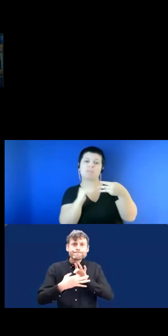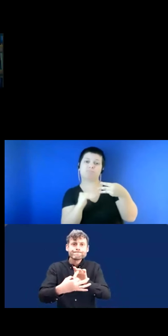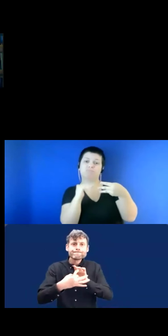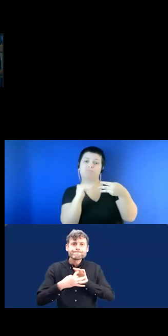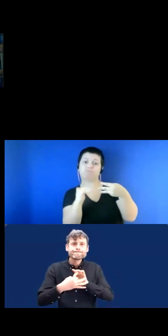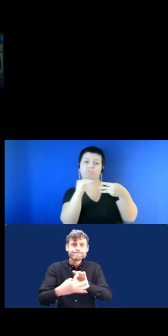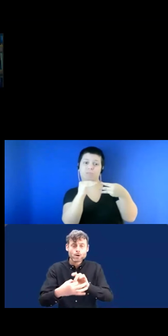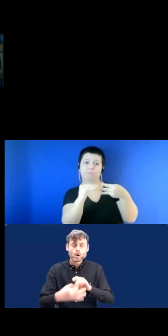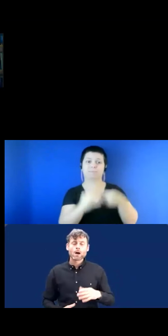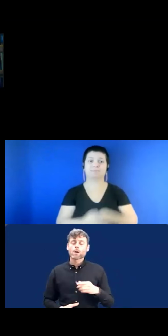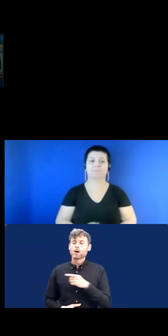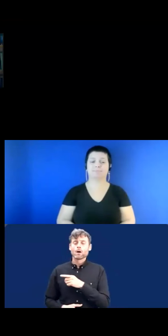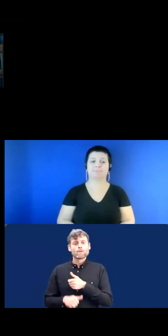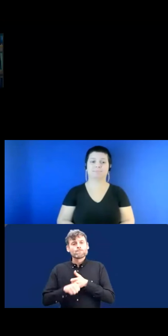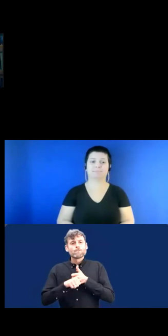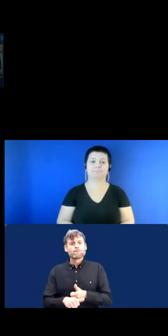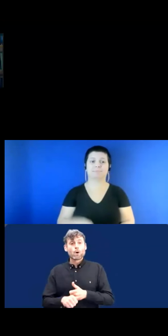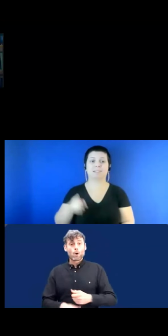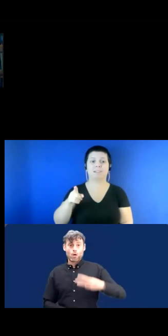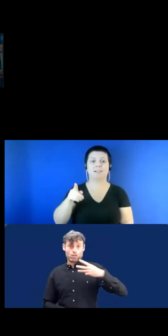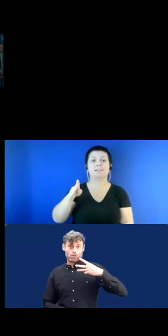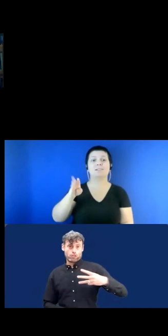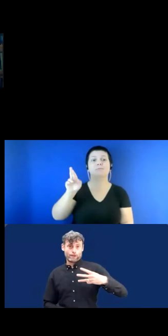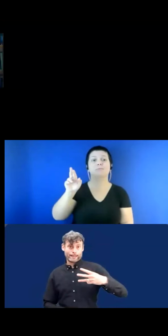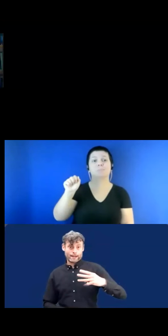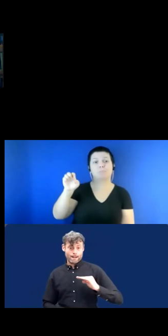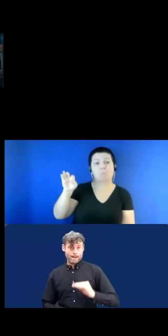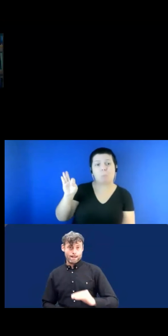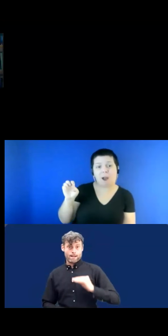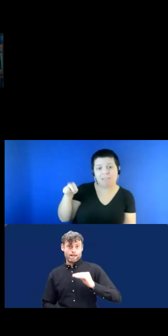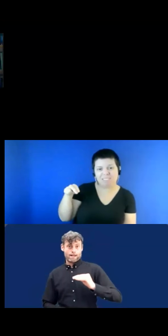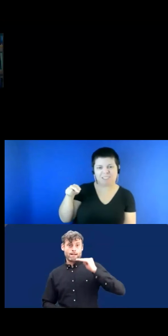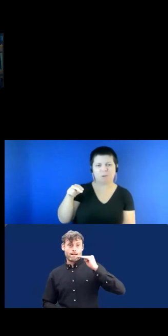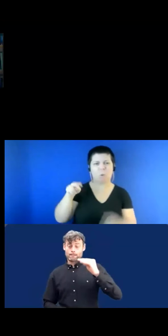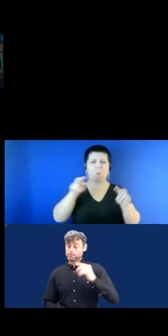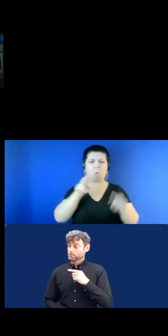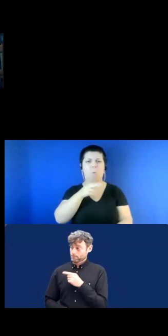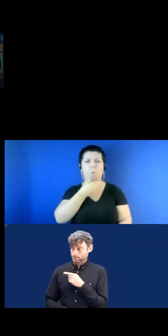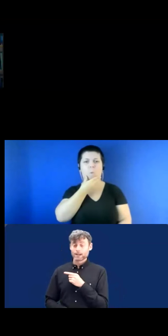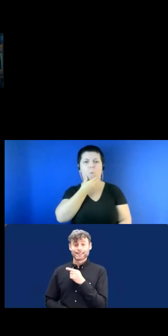Damen used this theory also in her PhD studies.